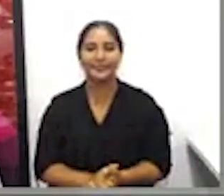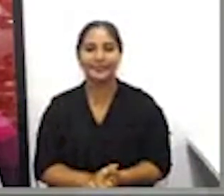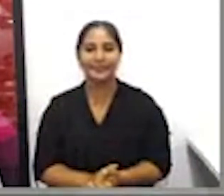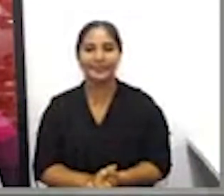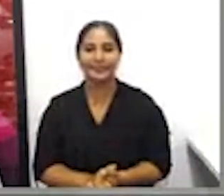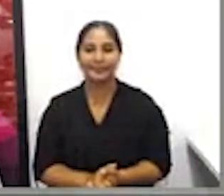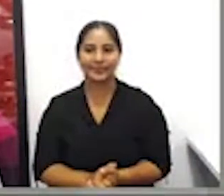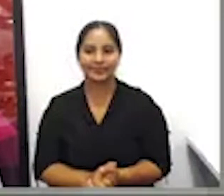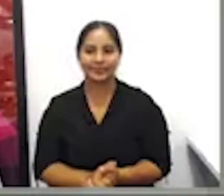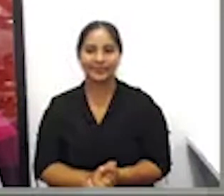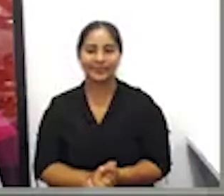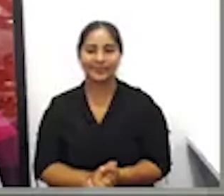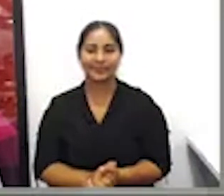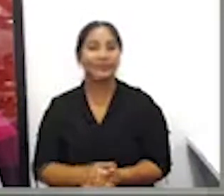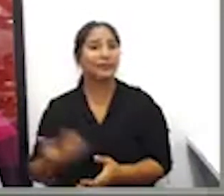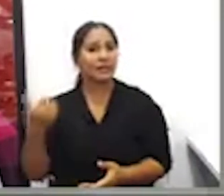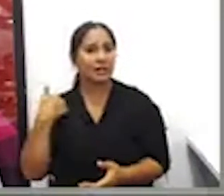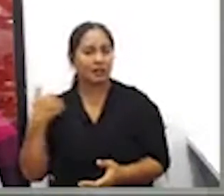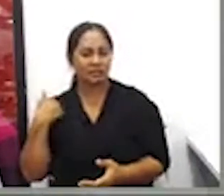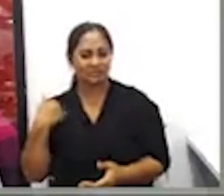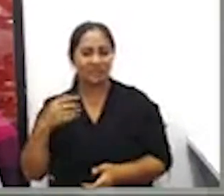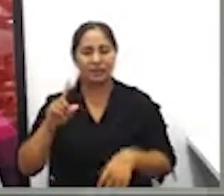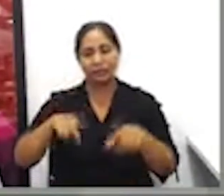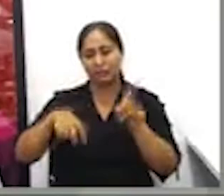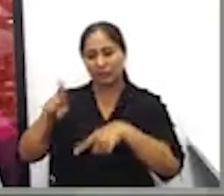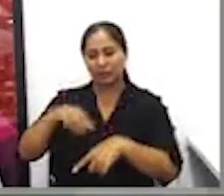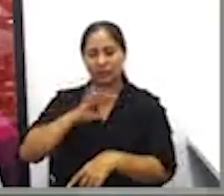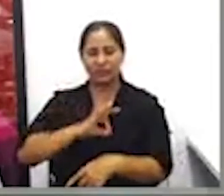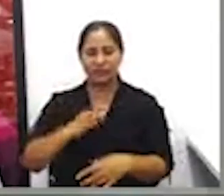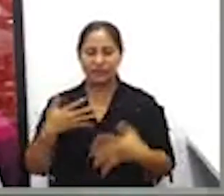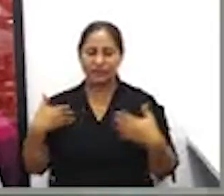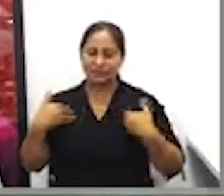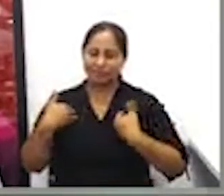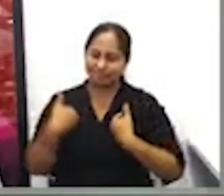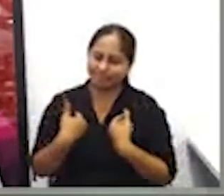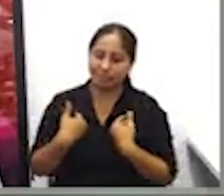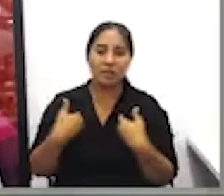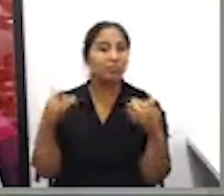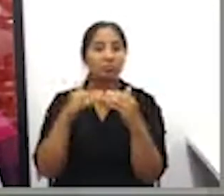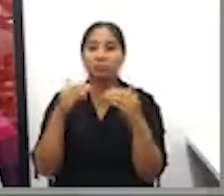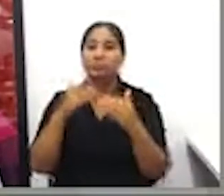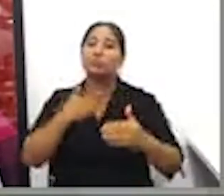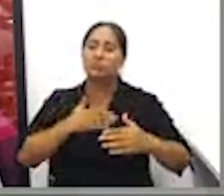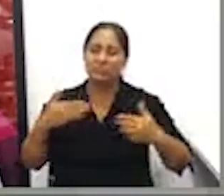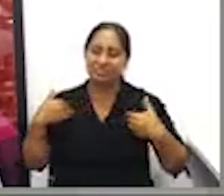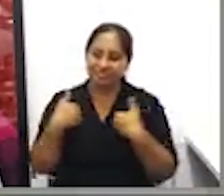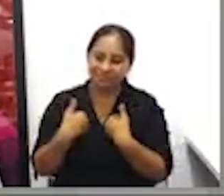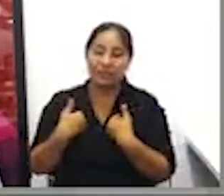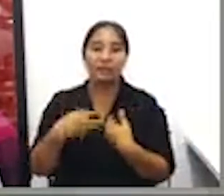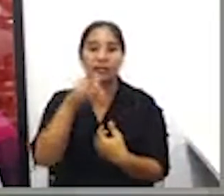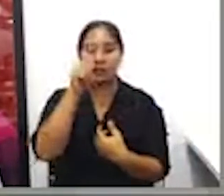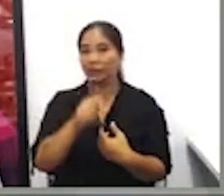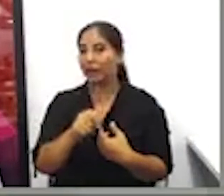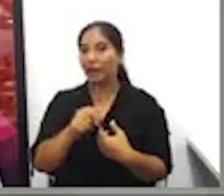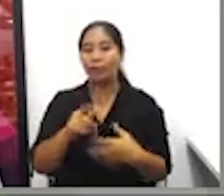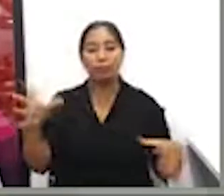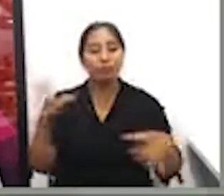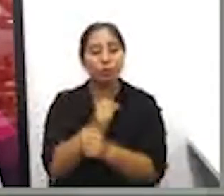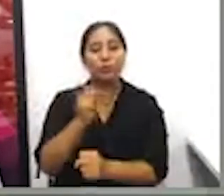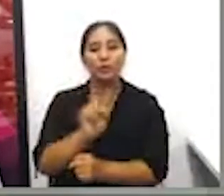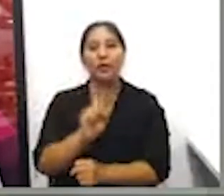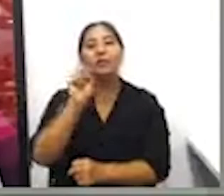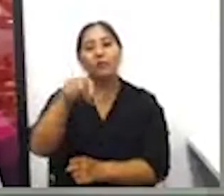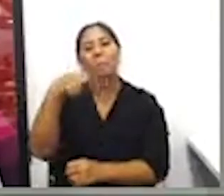tired. But overall, be your best self. Make sure when you get up in the morning, whatever you decide to